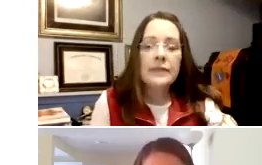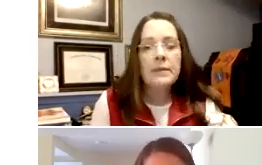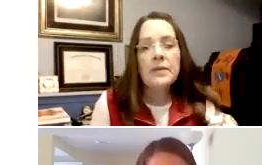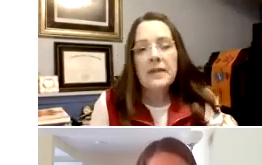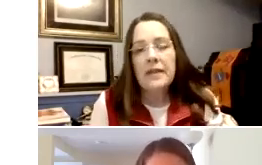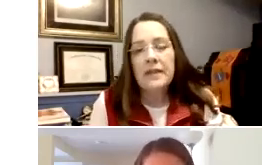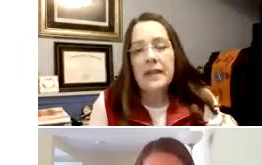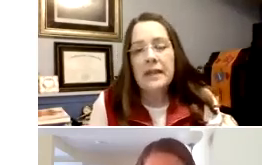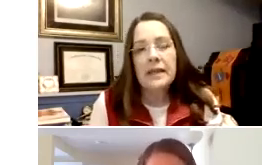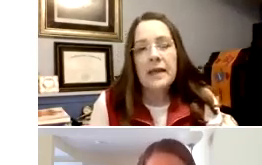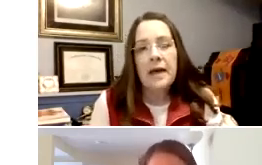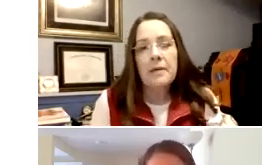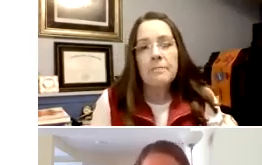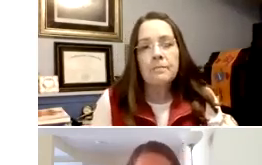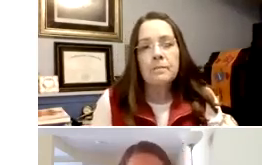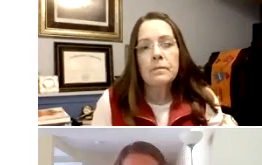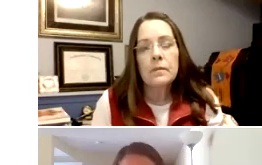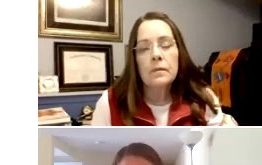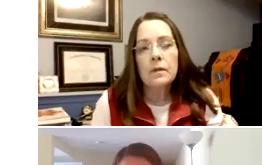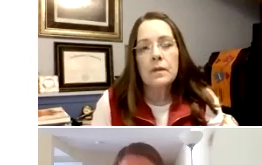Please remember to fill out the